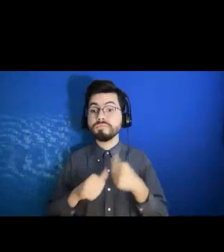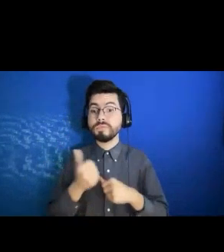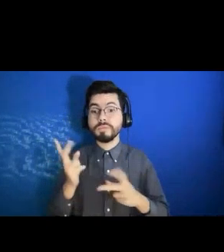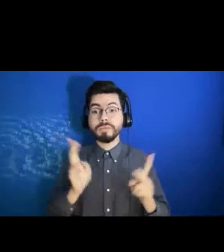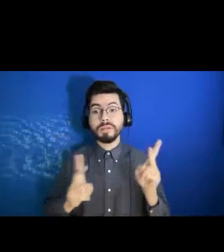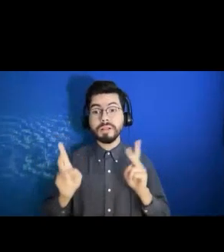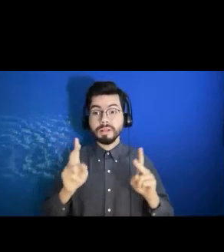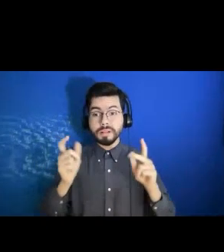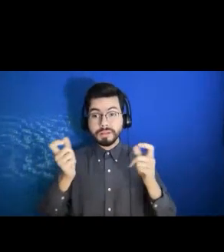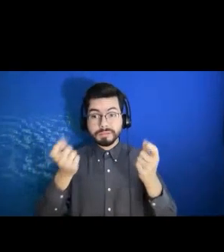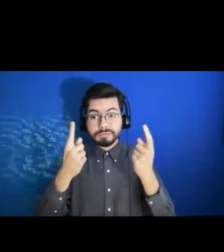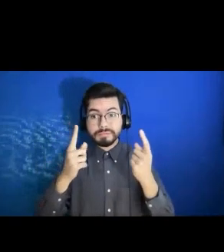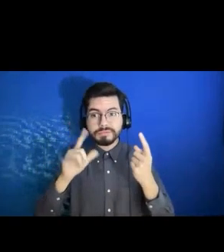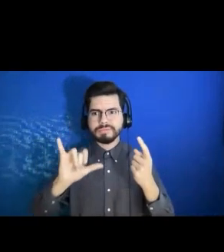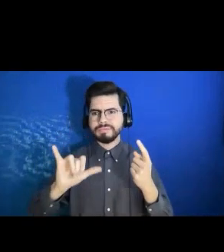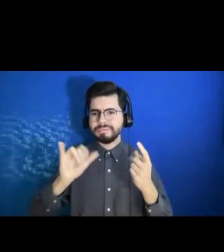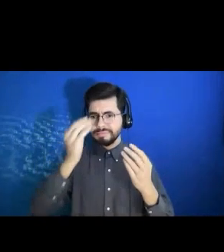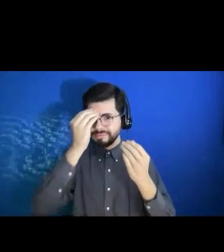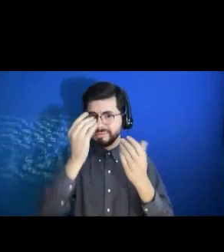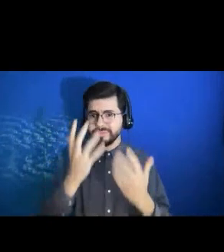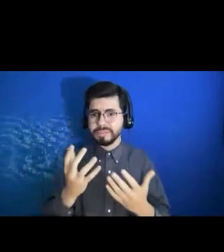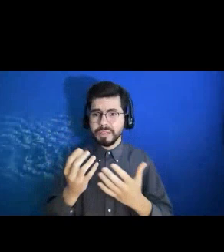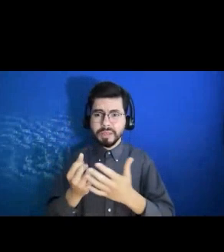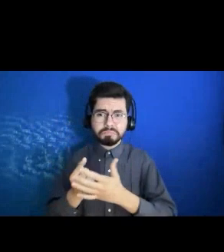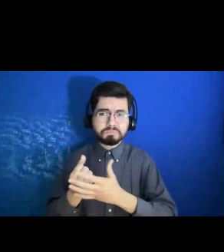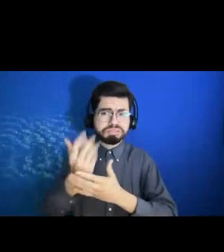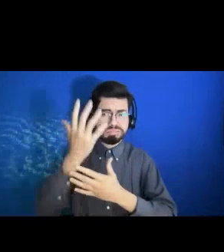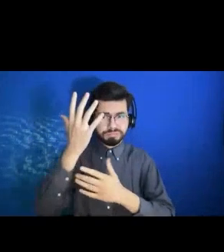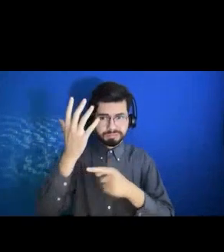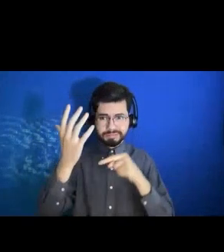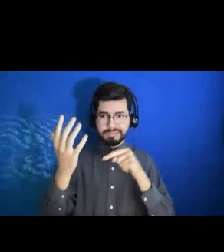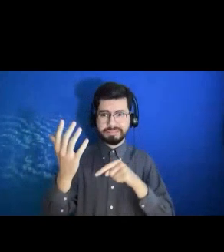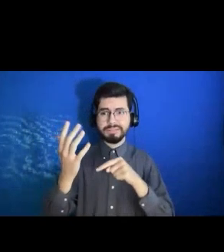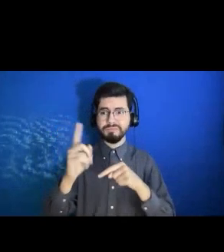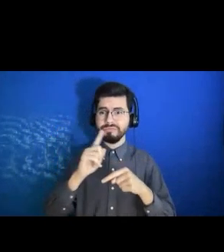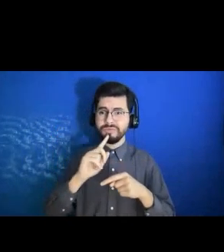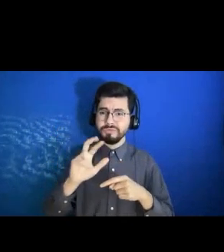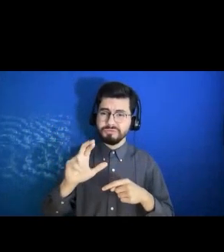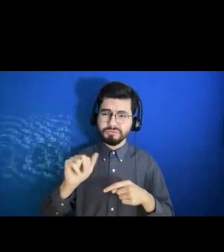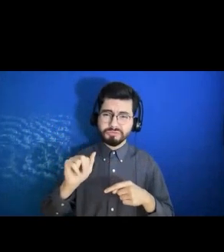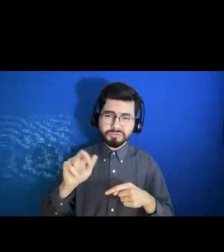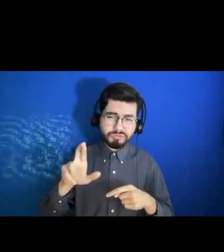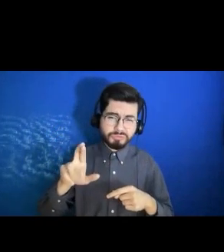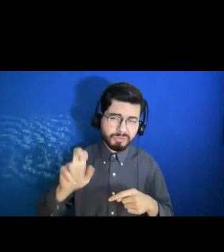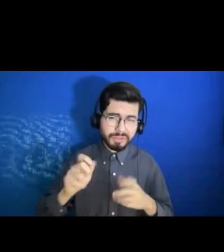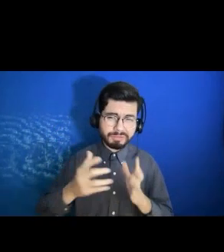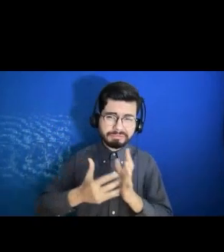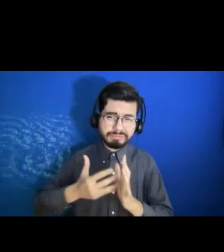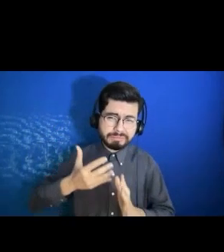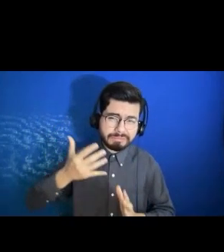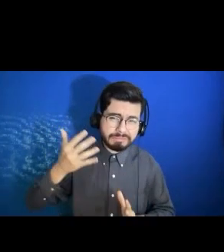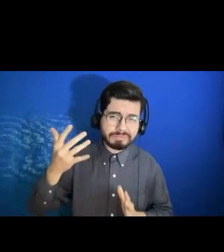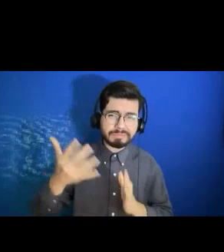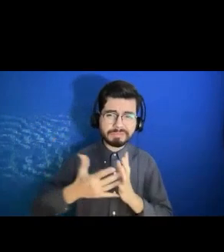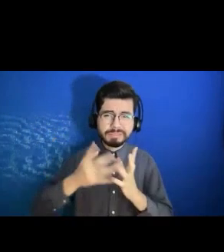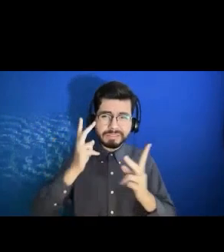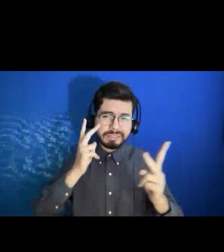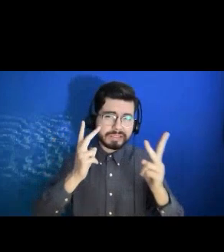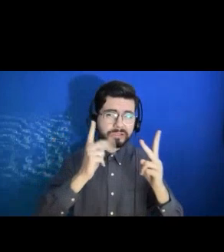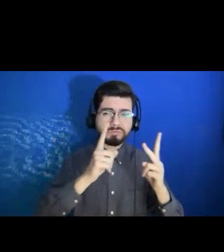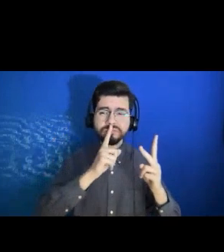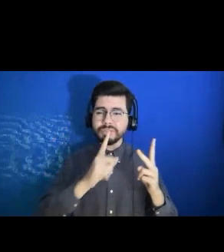understand how incredibly rare geysers are. There's not very many of them in the world. Over